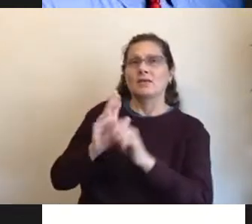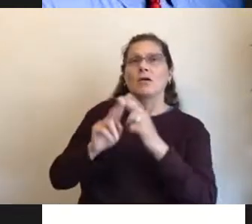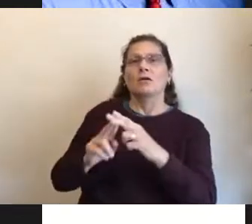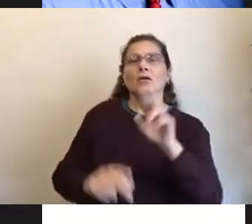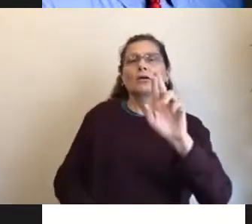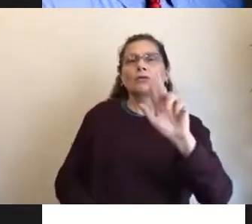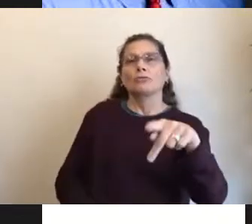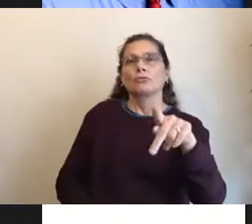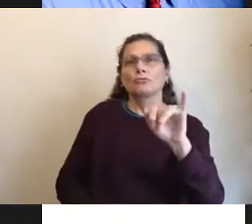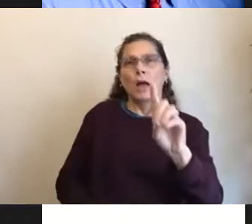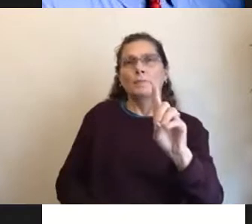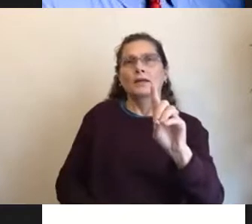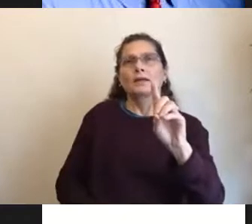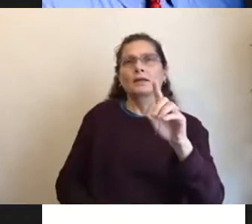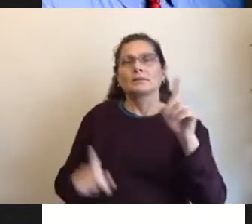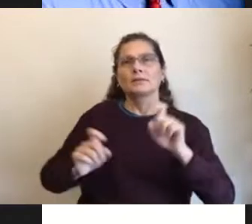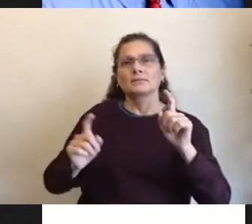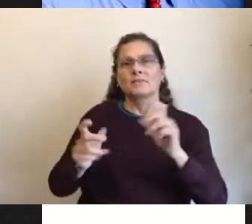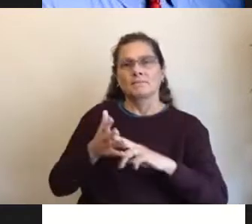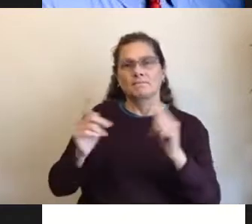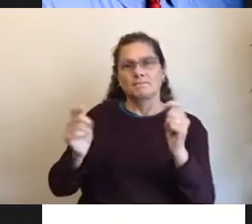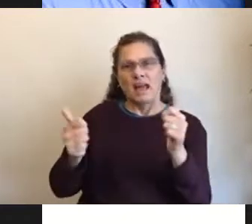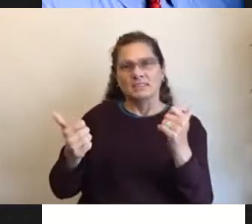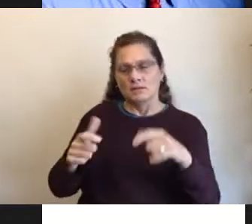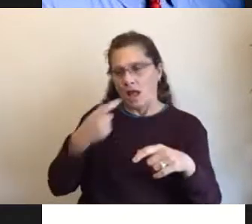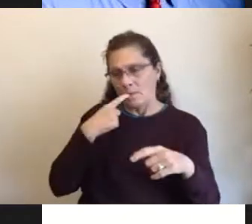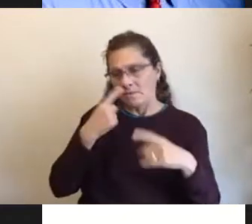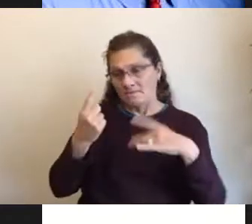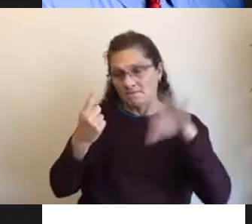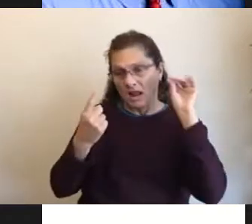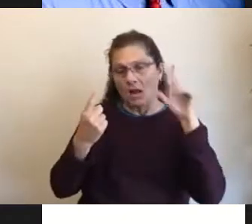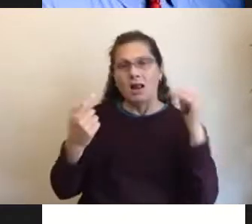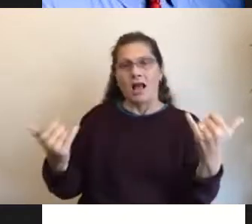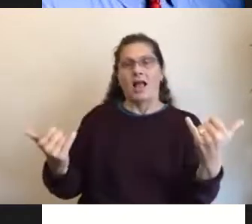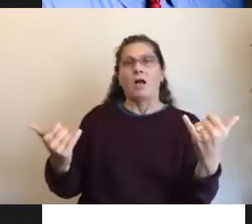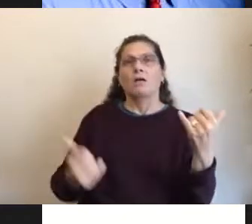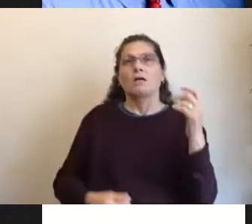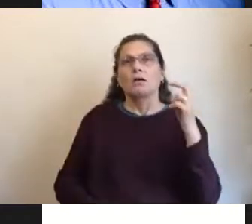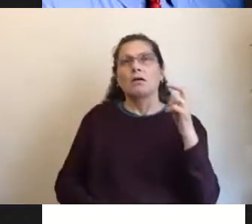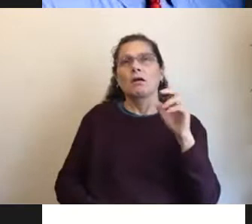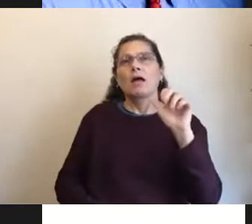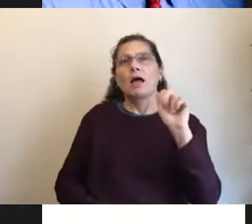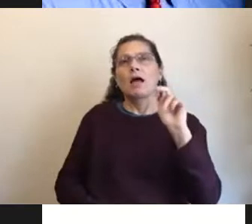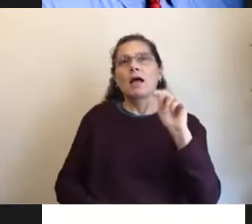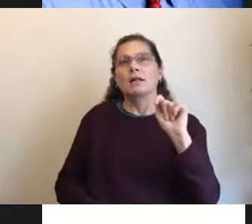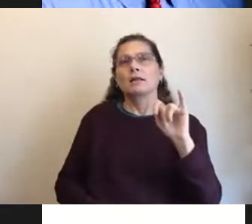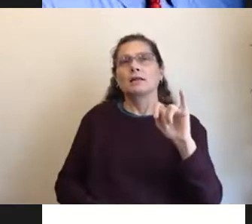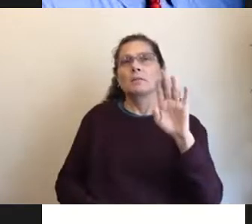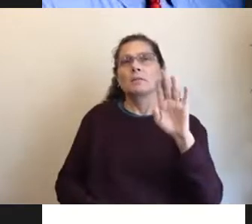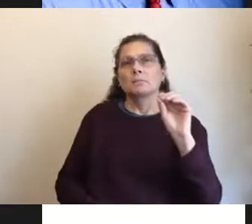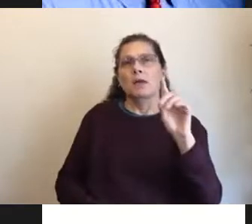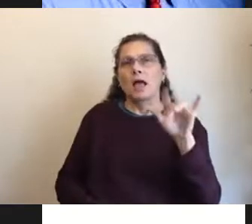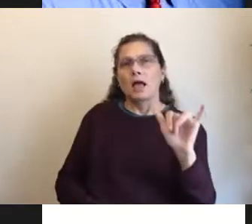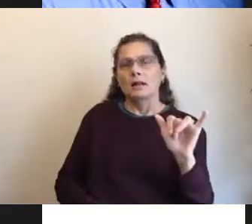tests, as well as the rapid antigen tests that look more at the structure of the virus. Both of those are being reviewed and implemented on some levels.